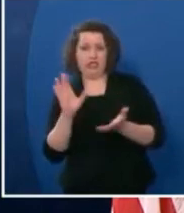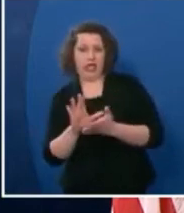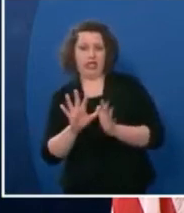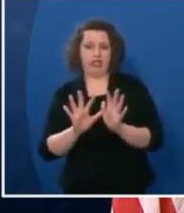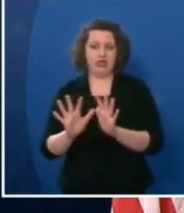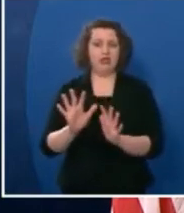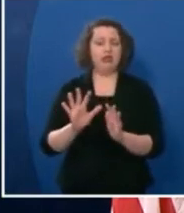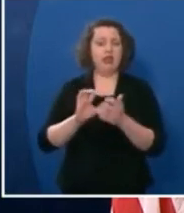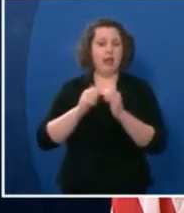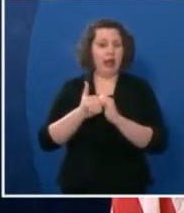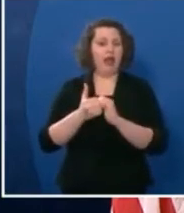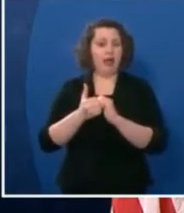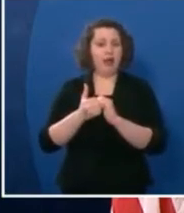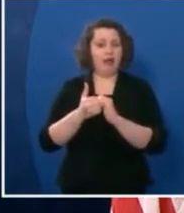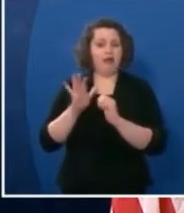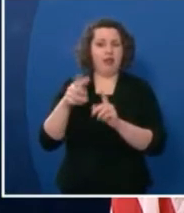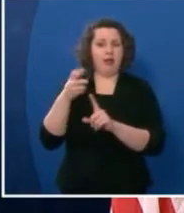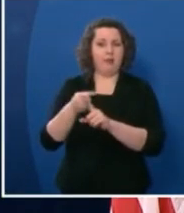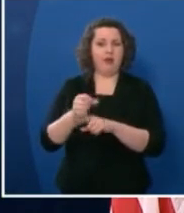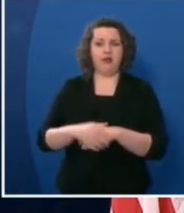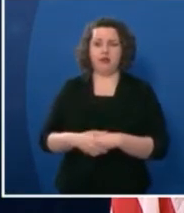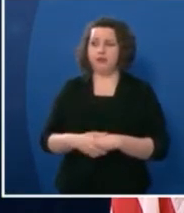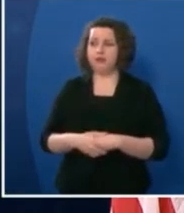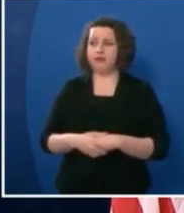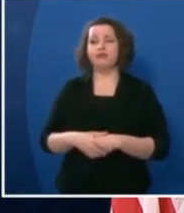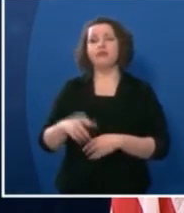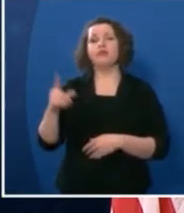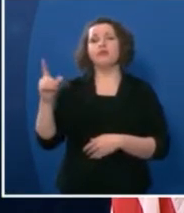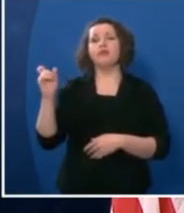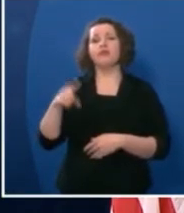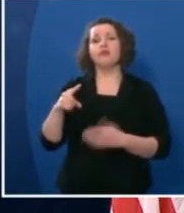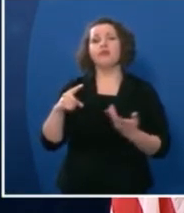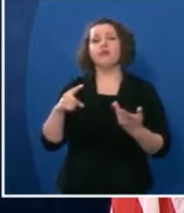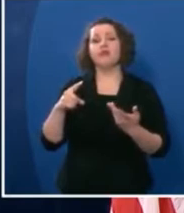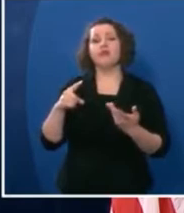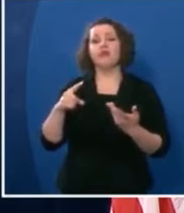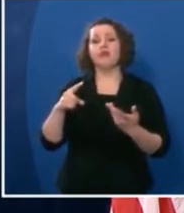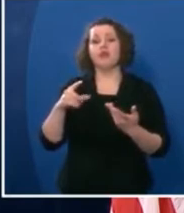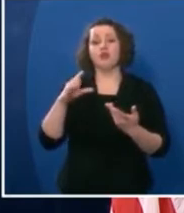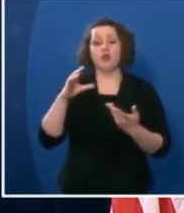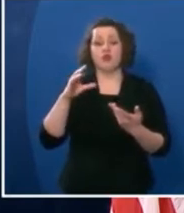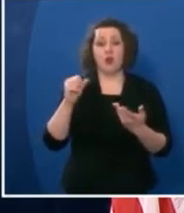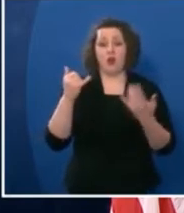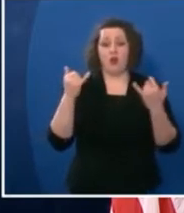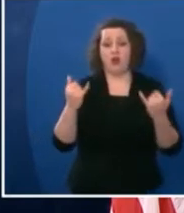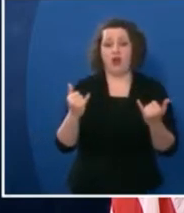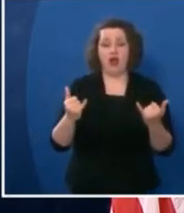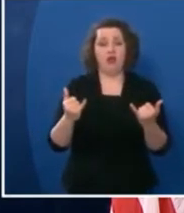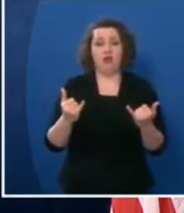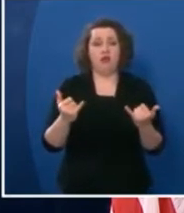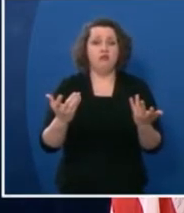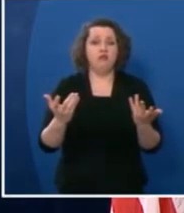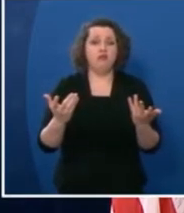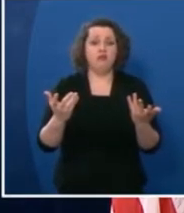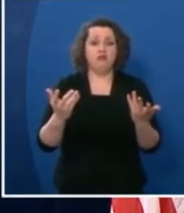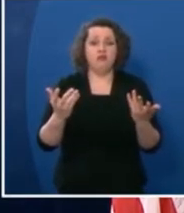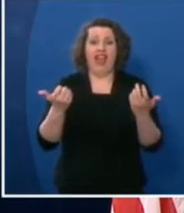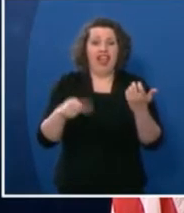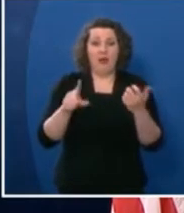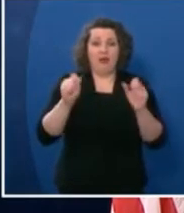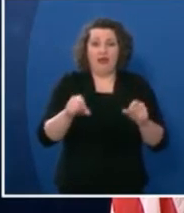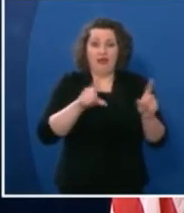are continuing to move forward. As restrictions on who can get tested are lifted, and now